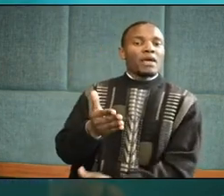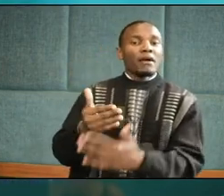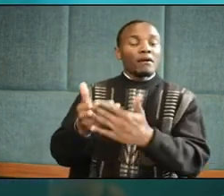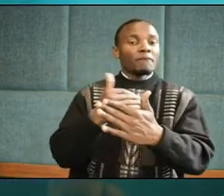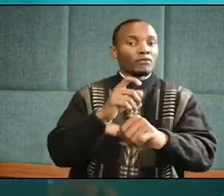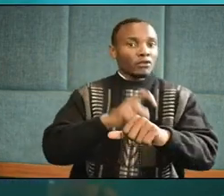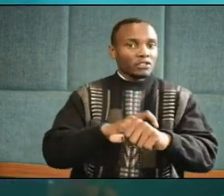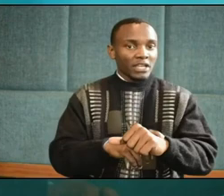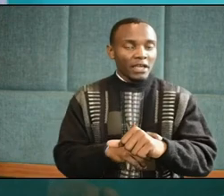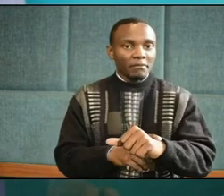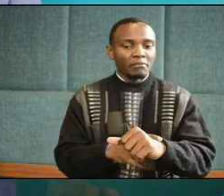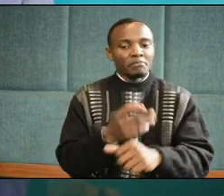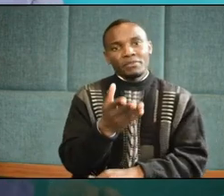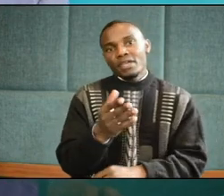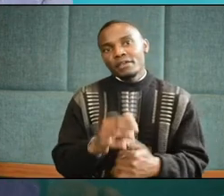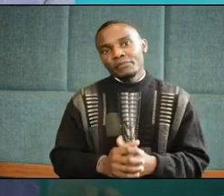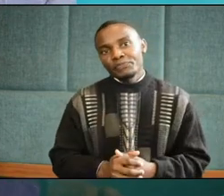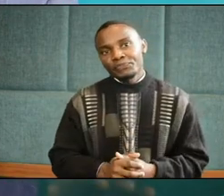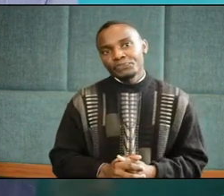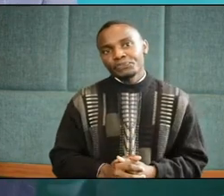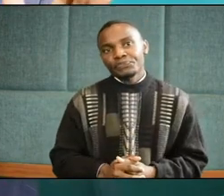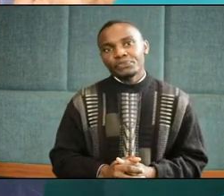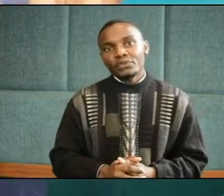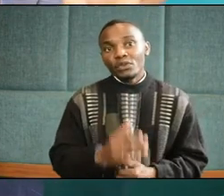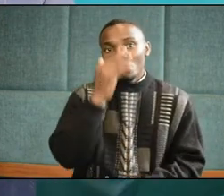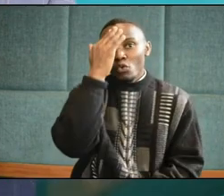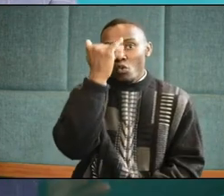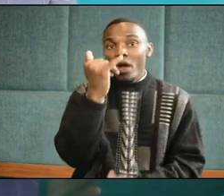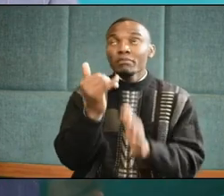the time was there.